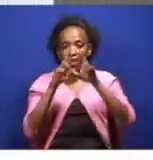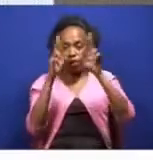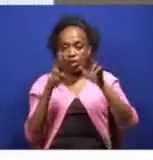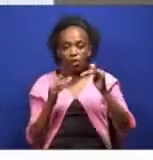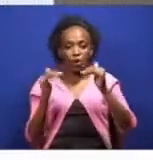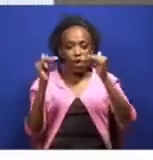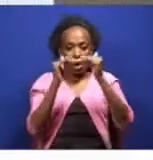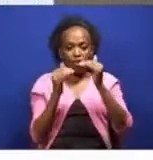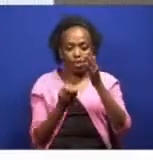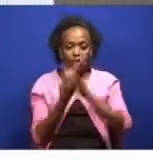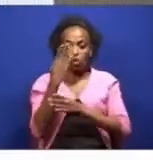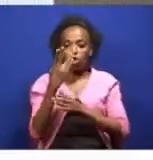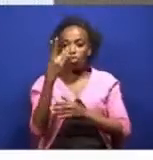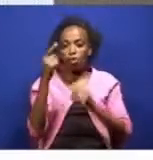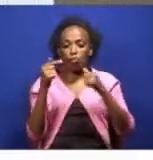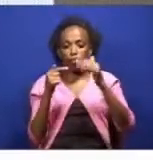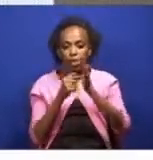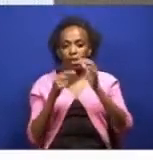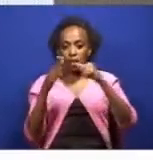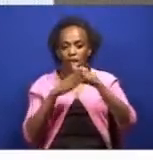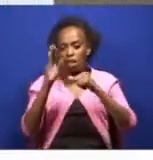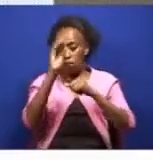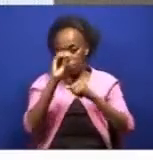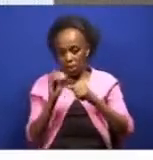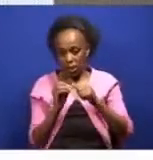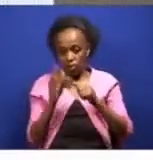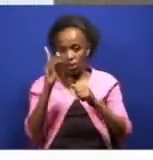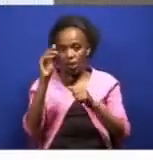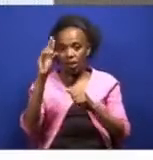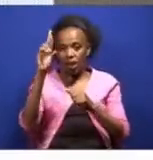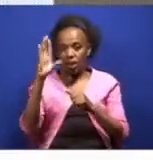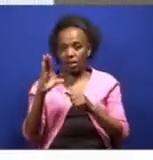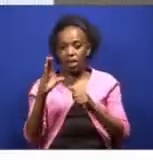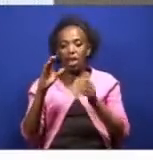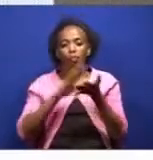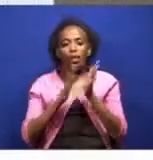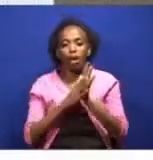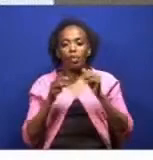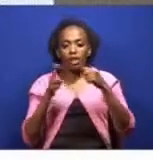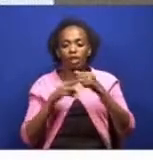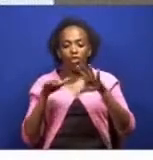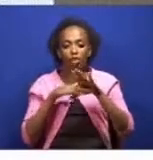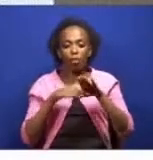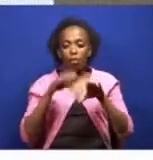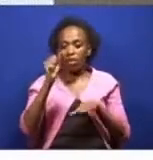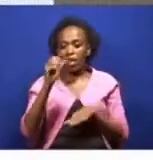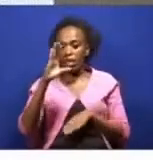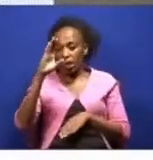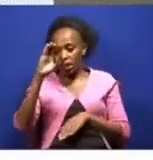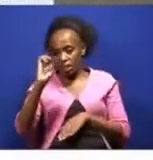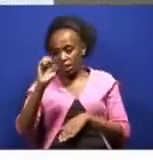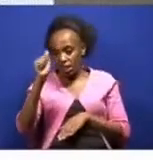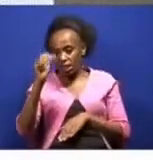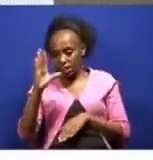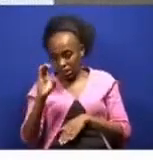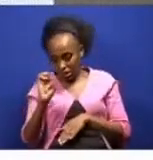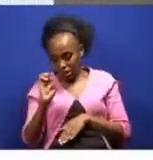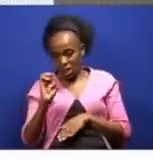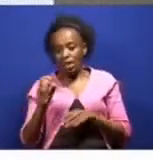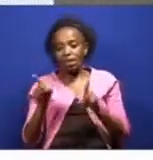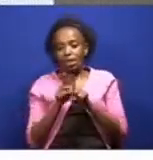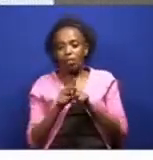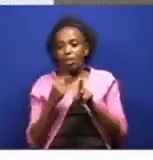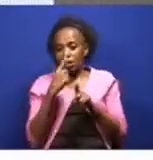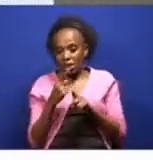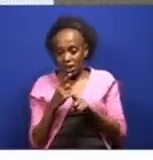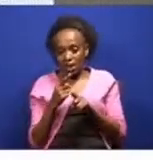average growth of 4.9%. With the DRC becoming the seventh member of the East African community, the firm also acknowledges that the EAC